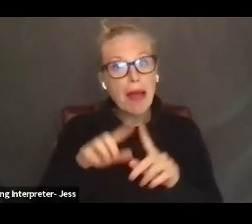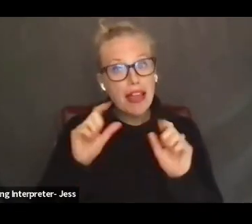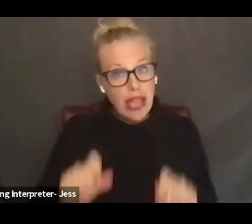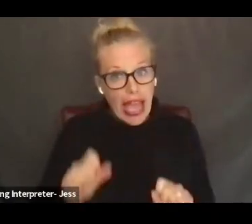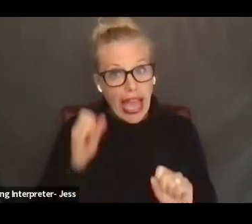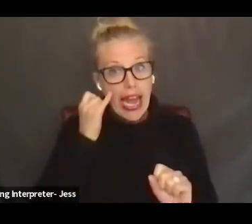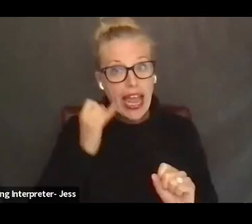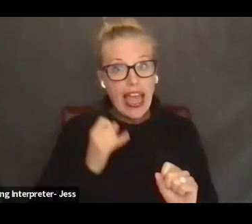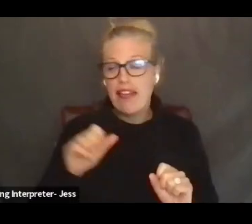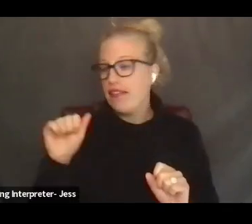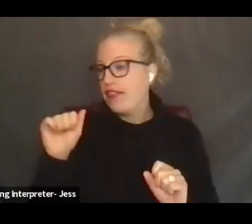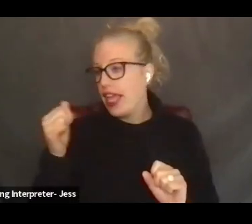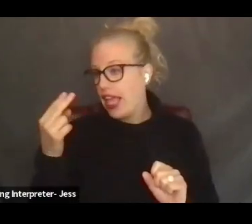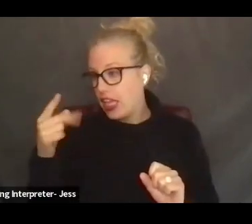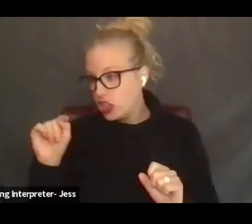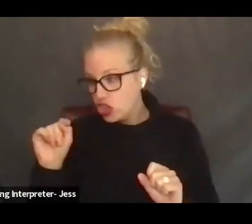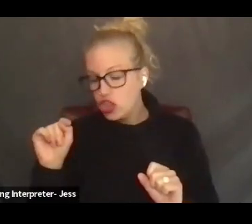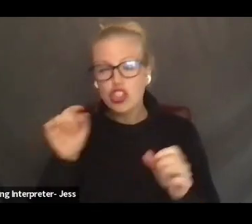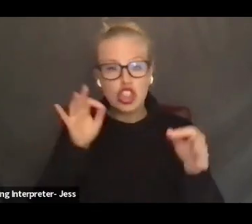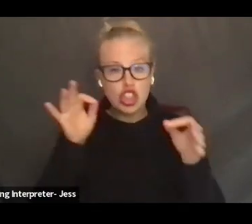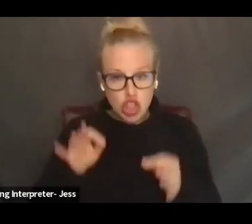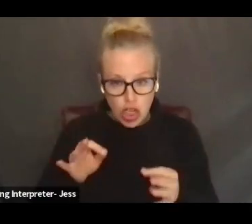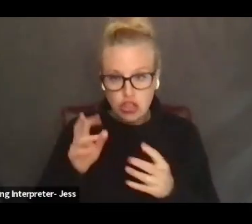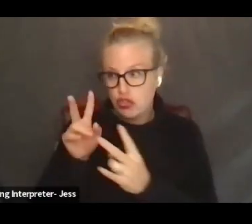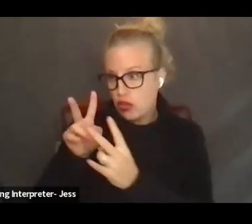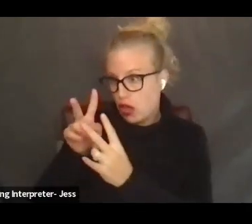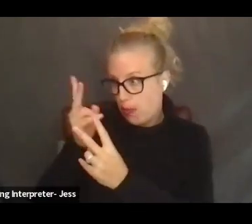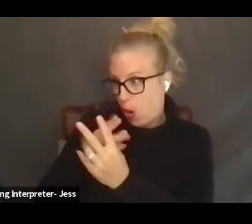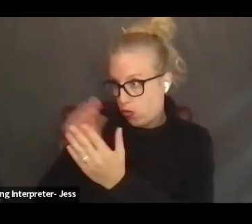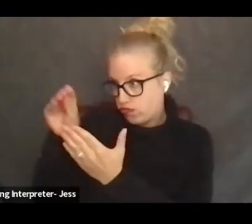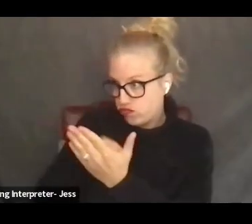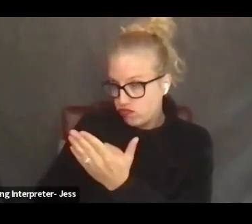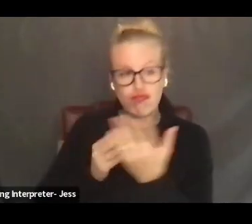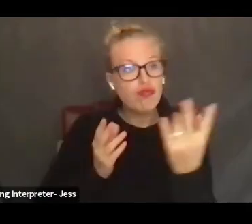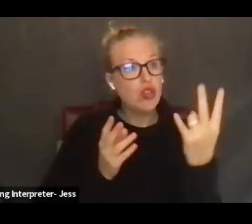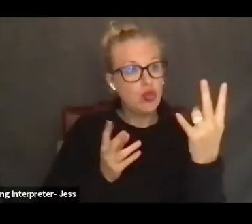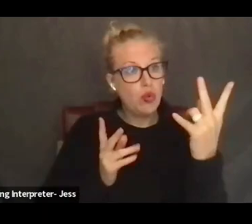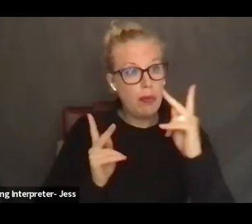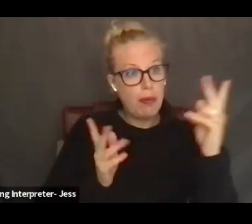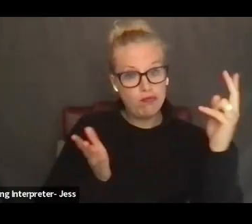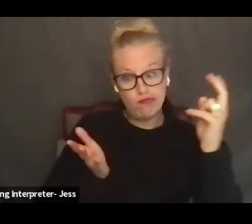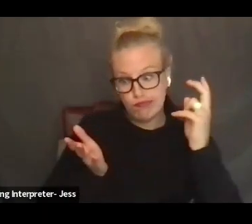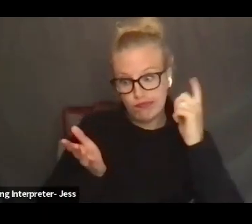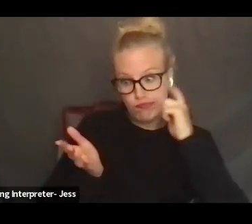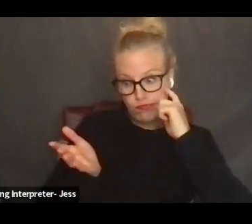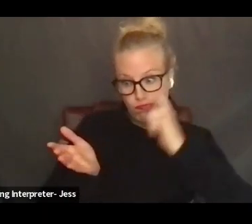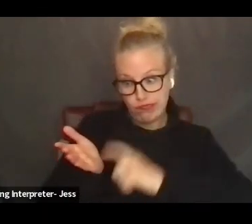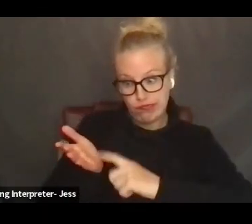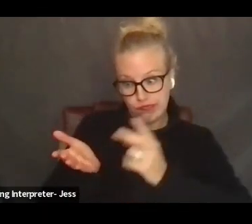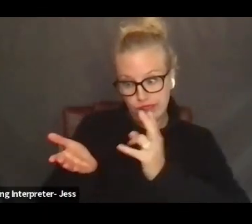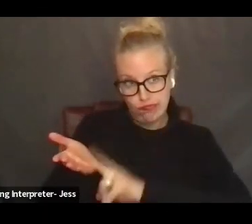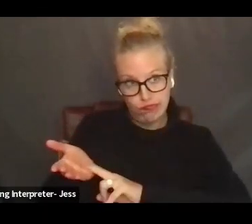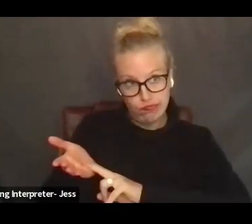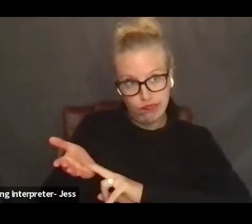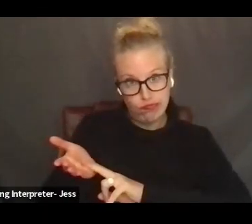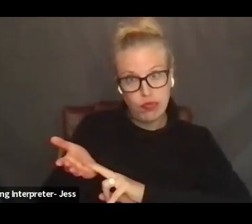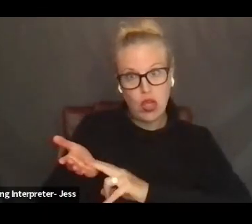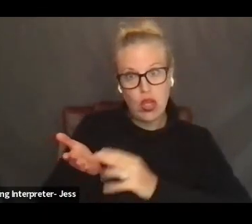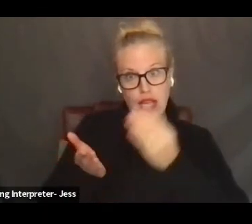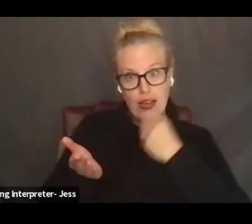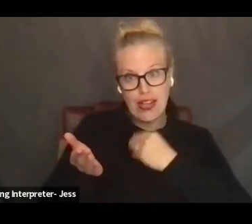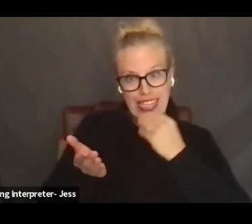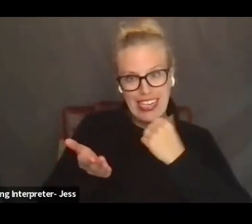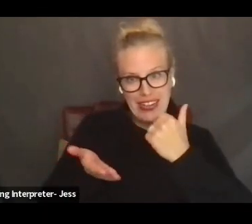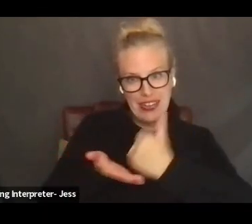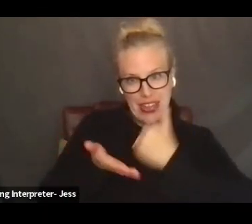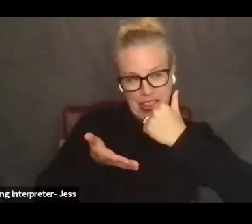long as you have an agent or instructions or both, and you sign it in front of two witnesses or happen to be eating with a notary.